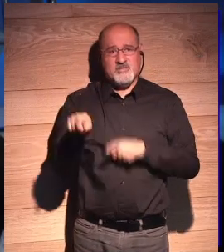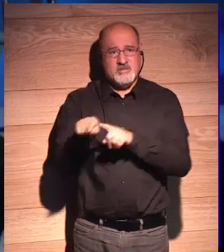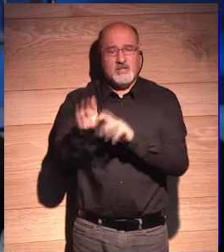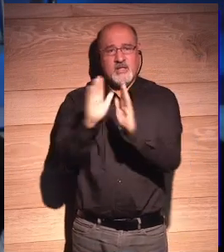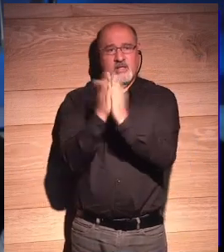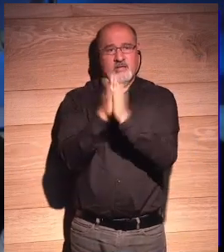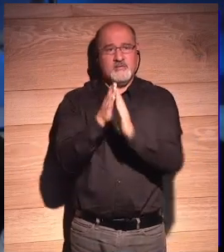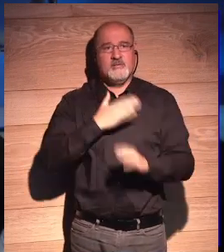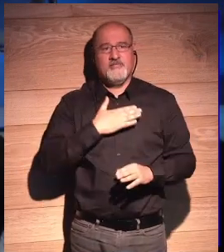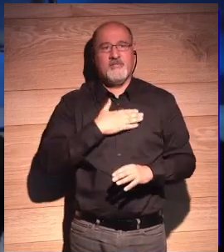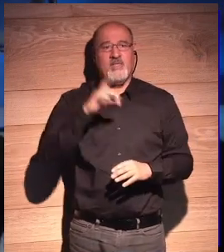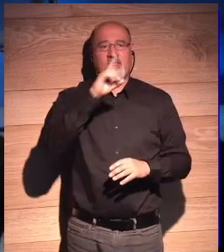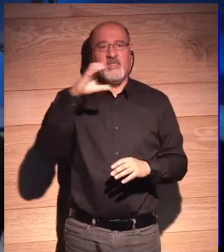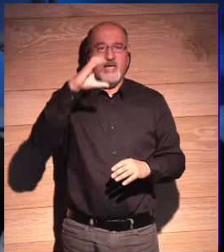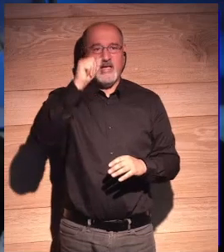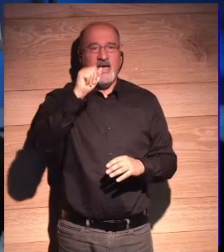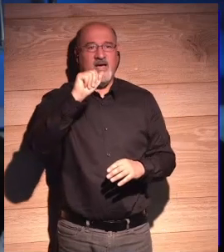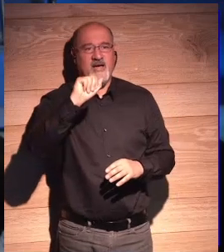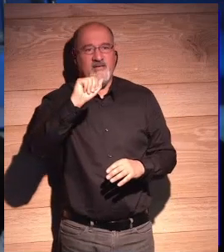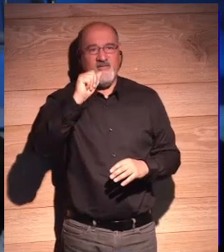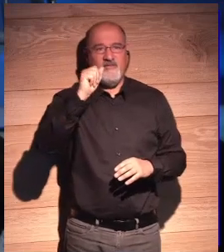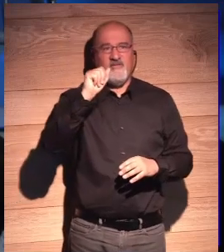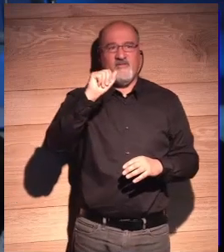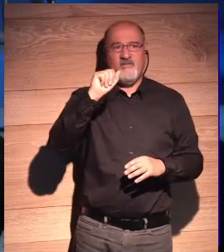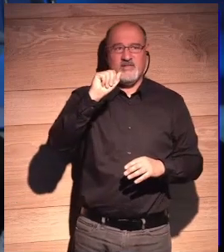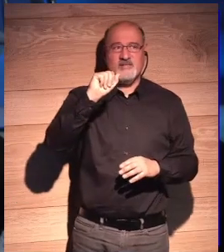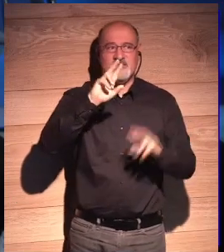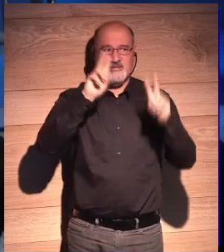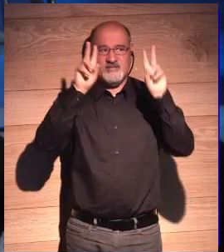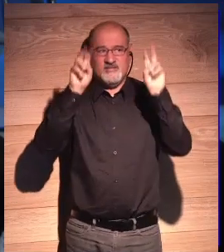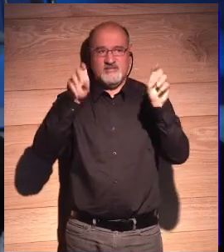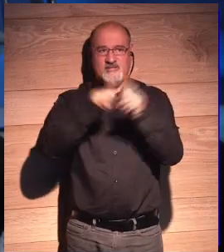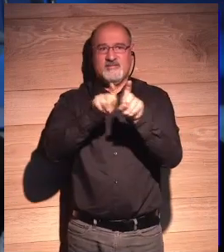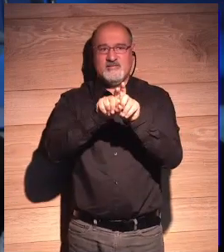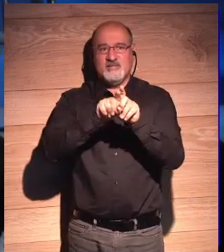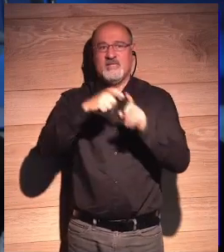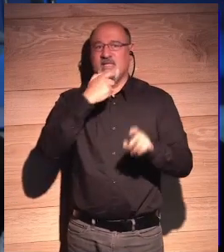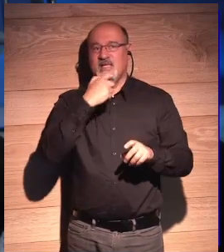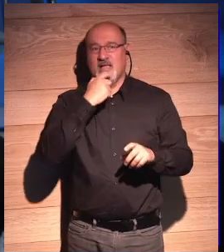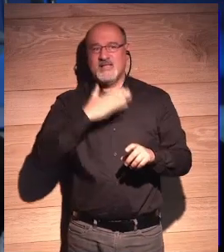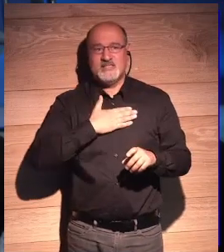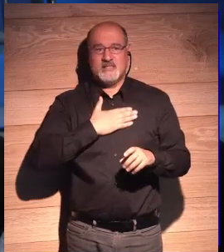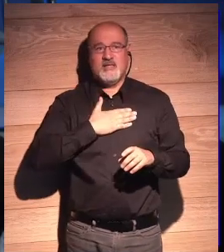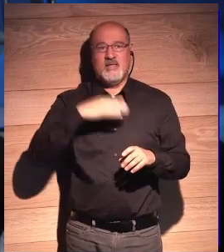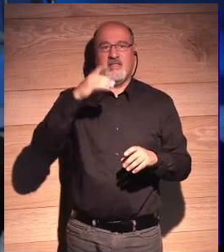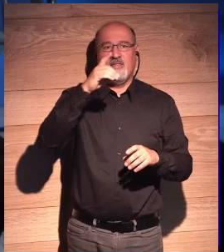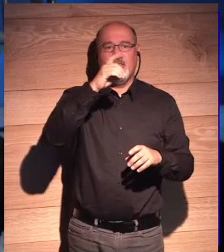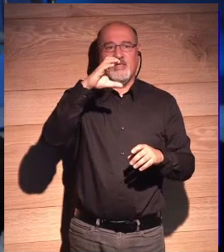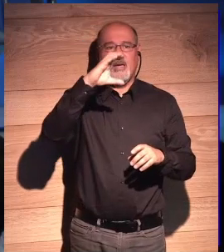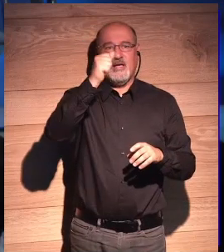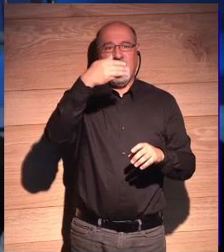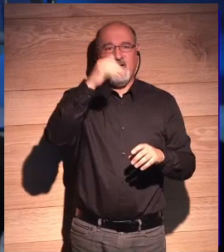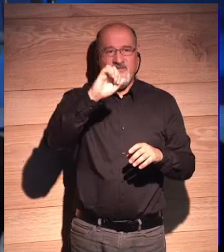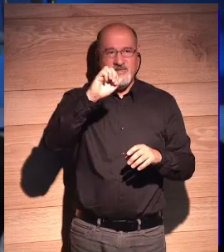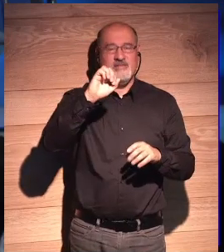Yeah, taxi. In the U.S. it was called The Cabbie, Okay, but okay. it's like one of my absolute all-time favorites. It's just this